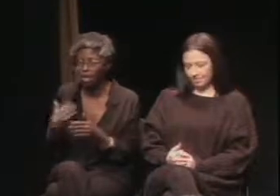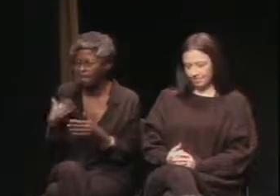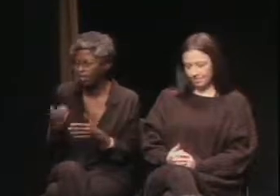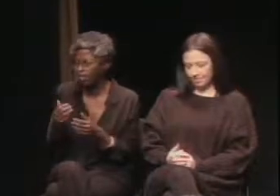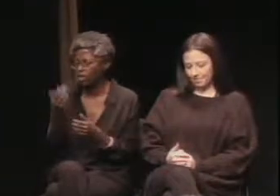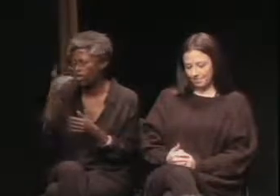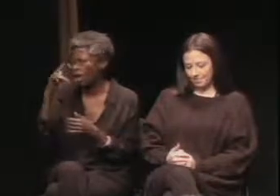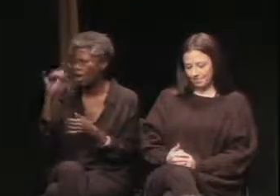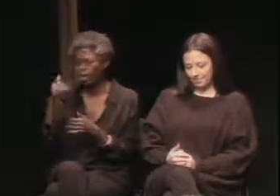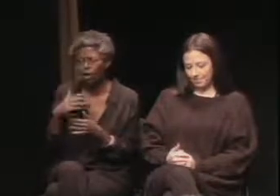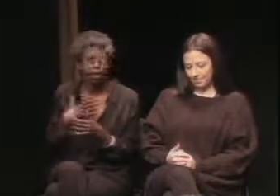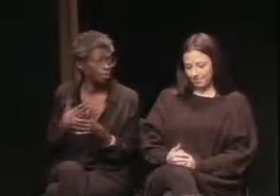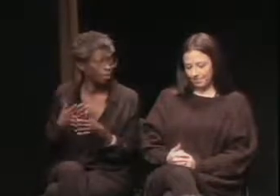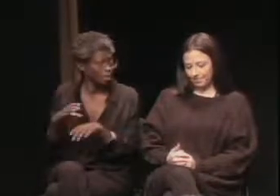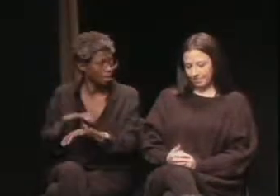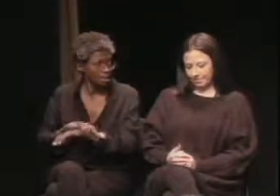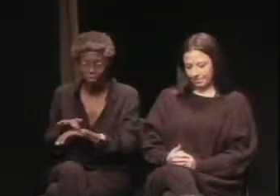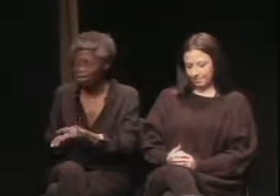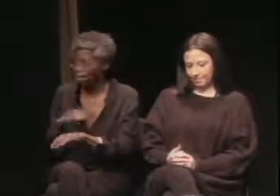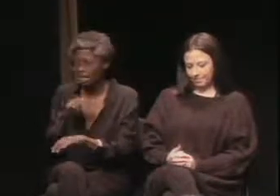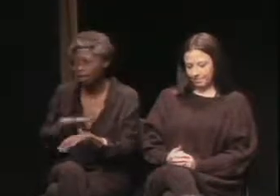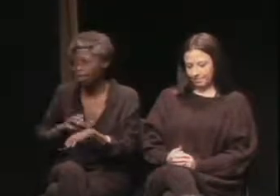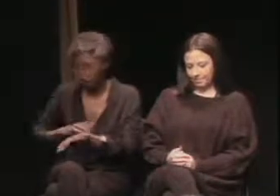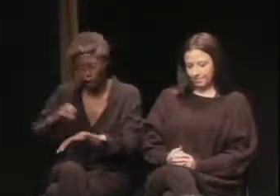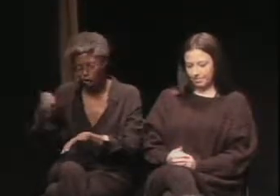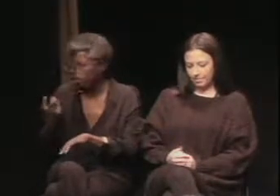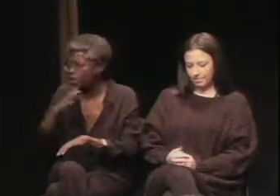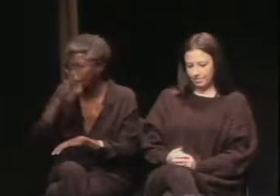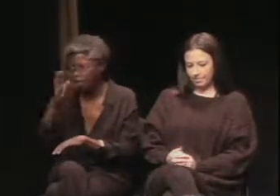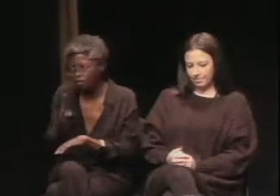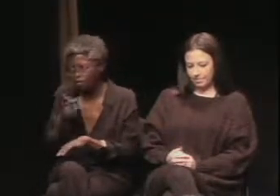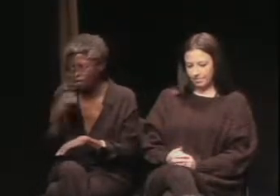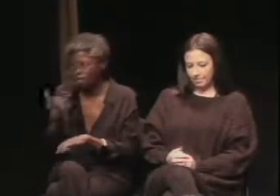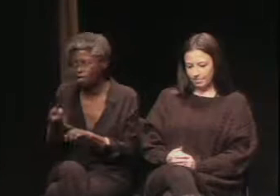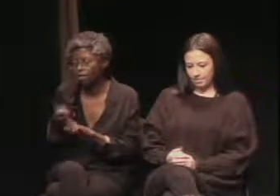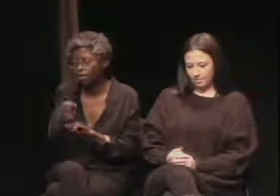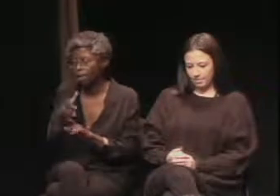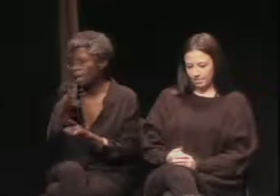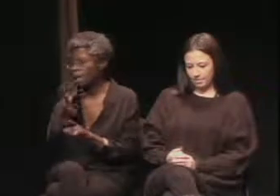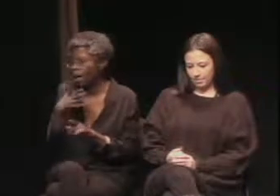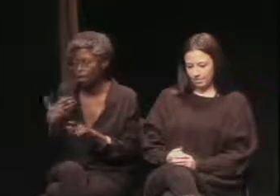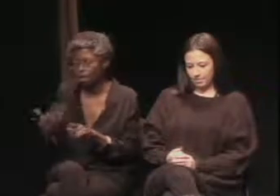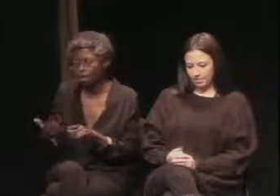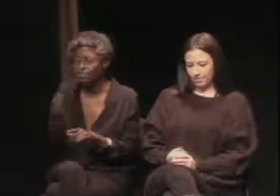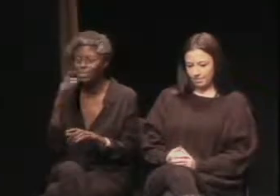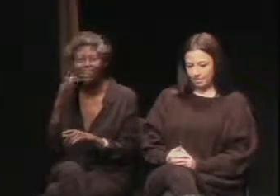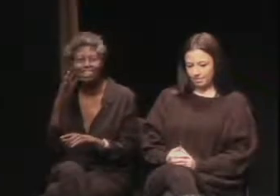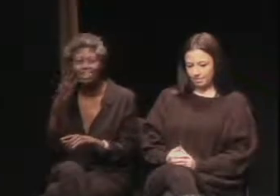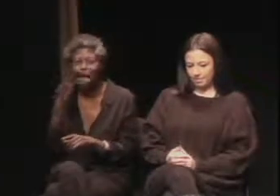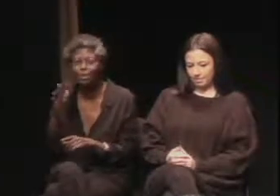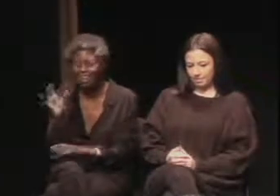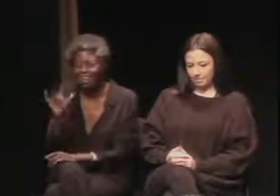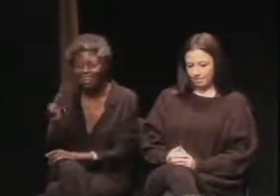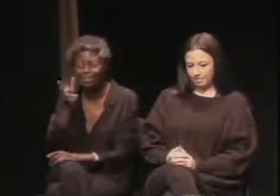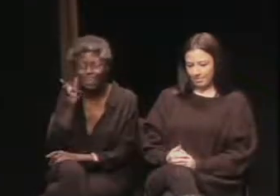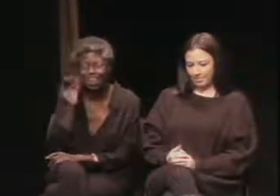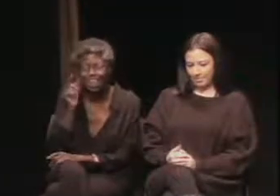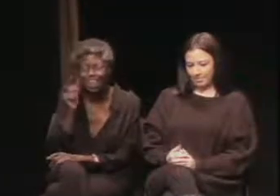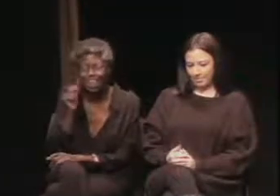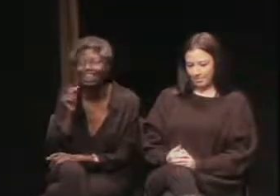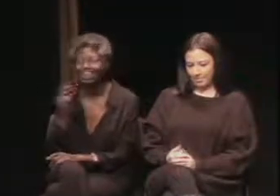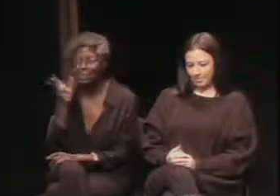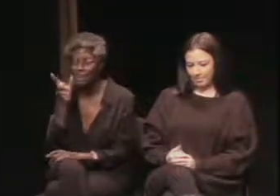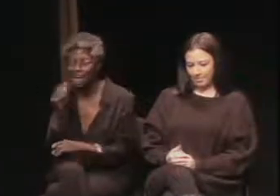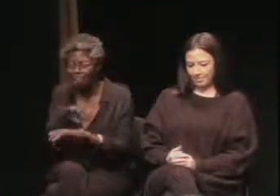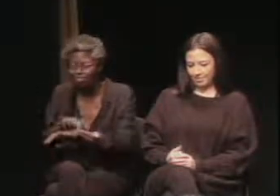passed them down to me. These are my, I don't take them off really. So it's a sound that you know, it's like your slippers. You're hearing your parents' slippers, you're hearing your